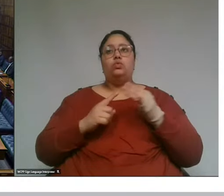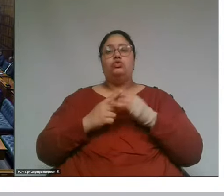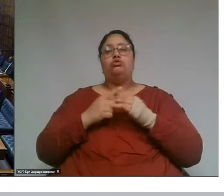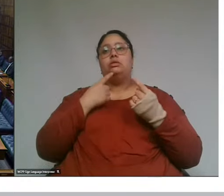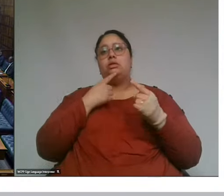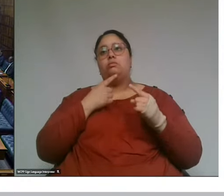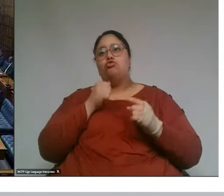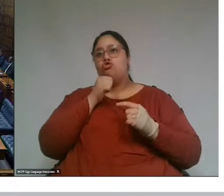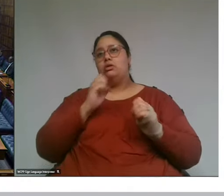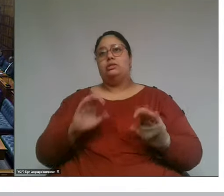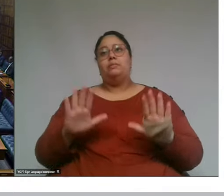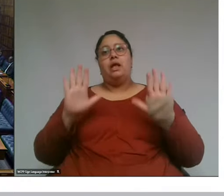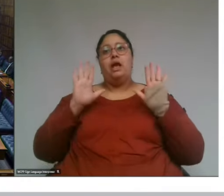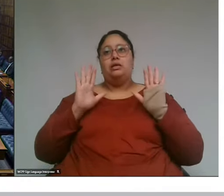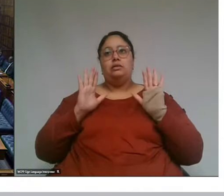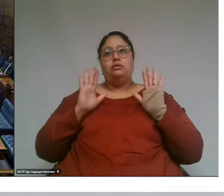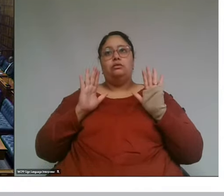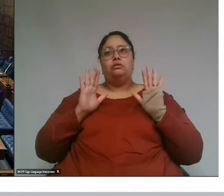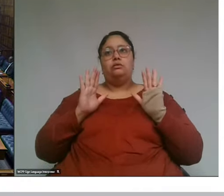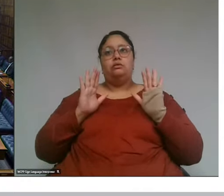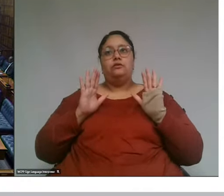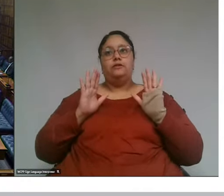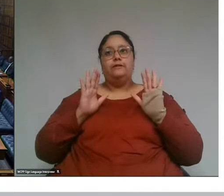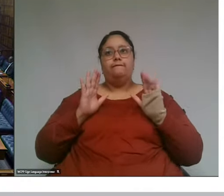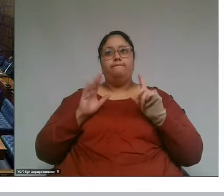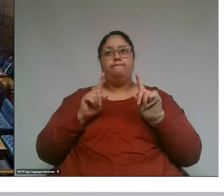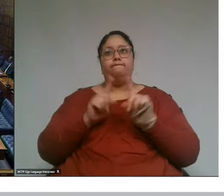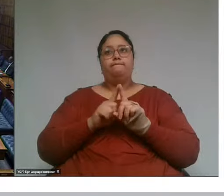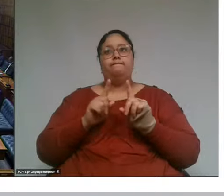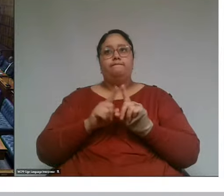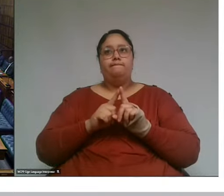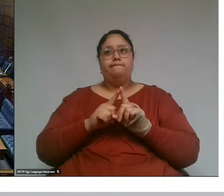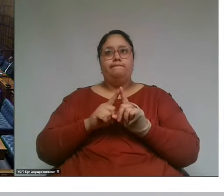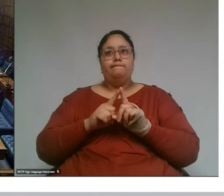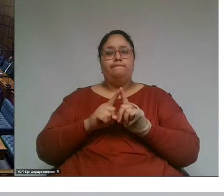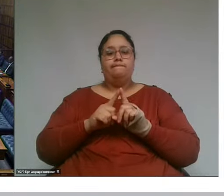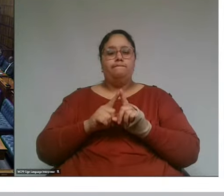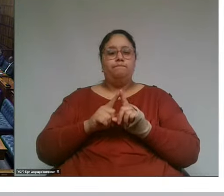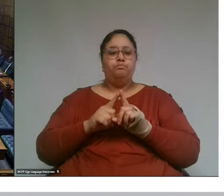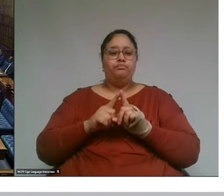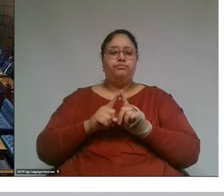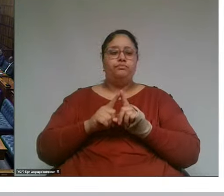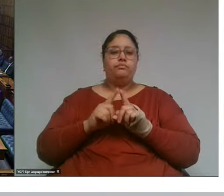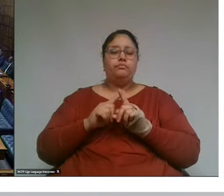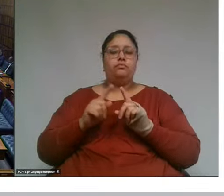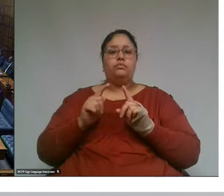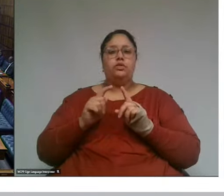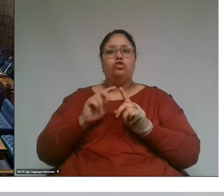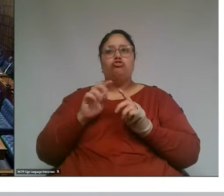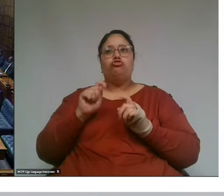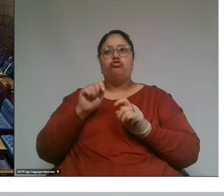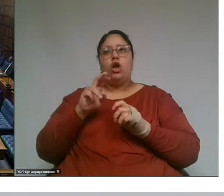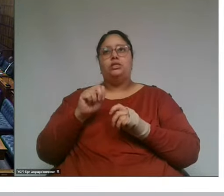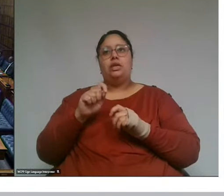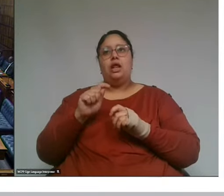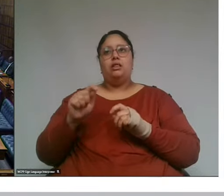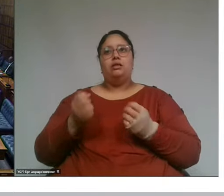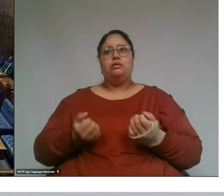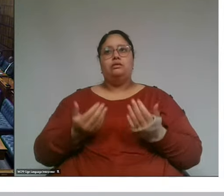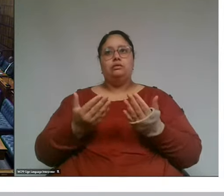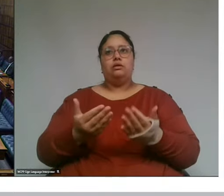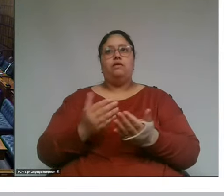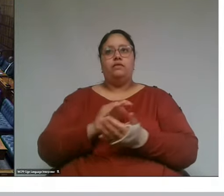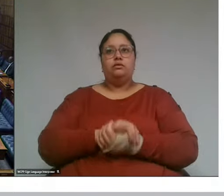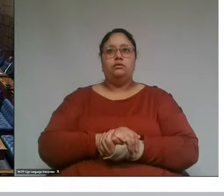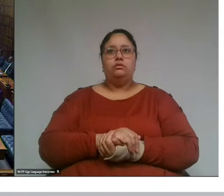not surprisingly is well we're not we don't really feel like we want to use transet as a service provider because we're not